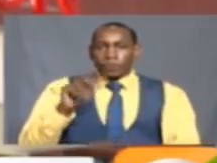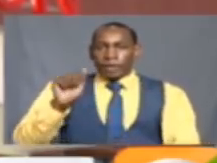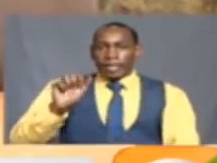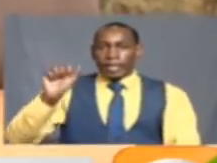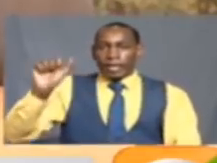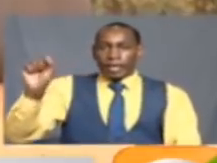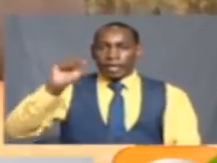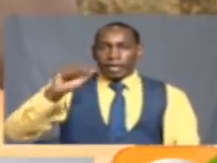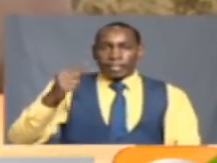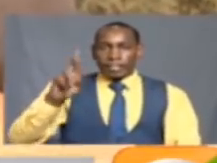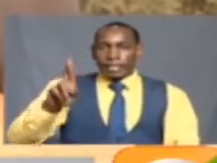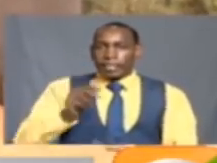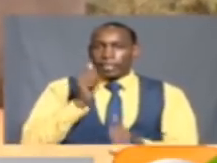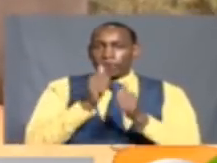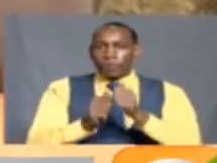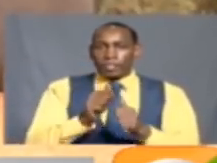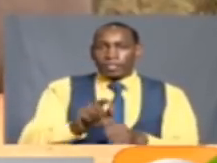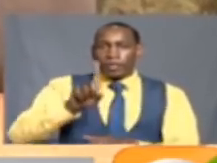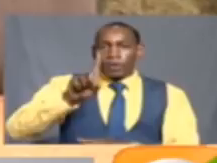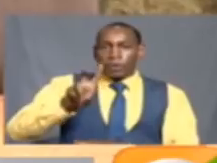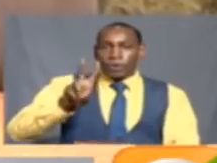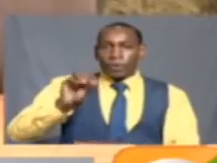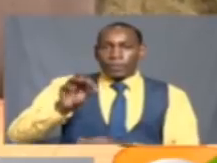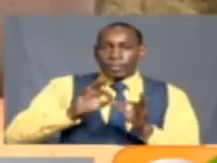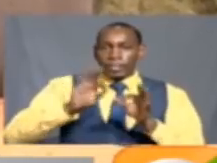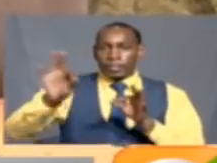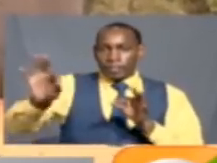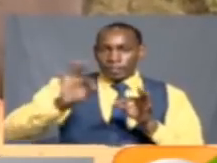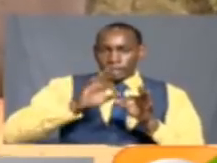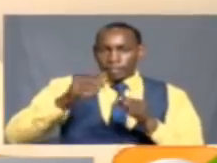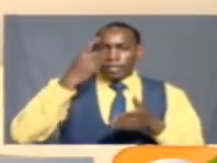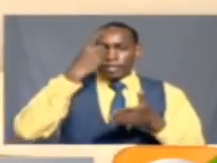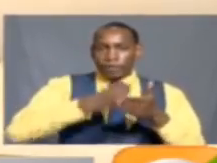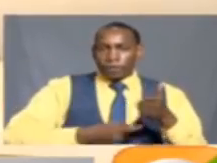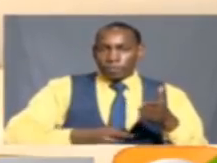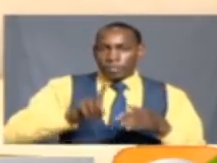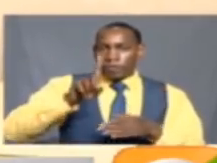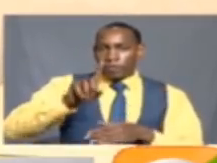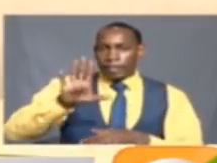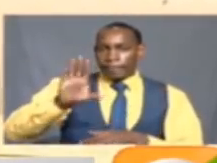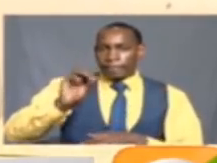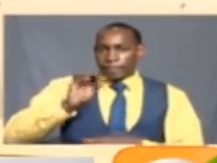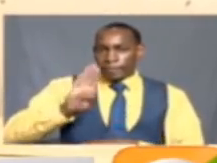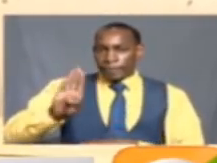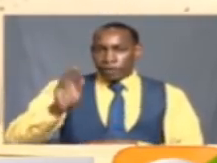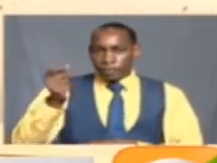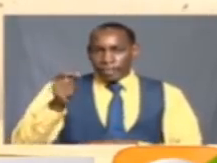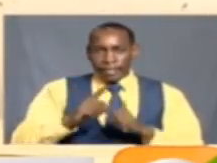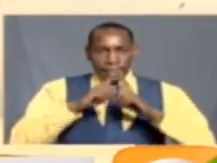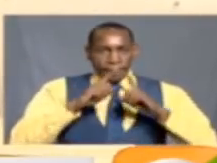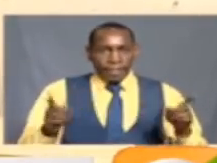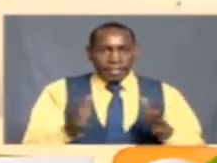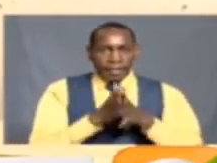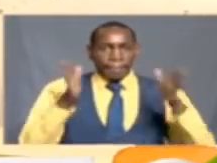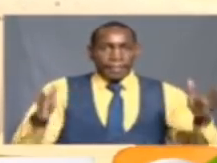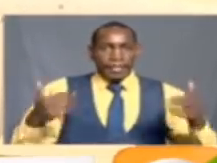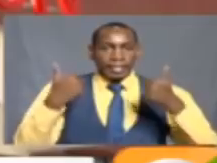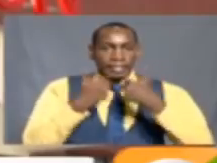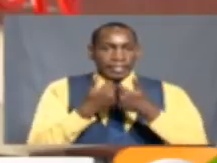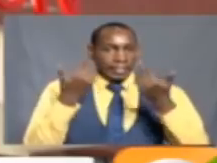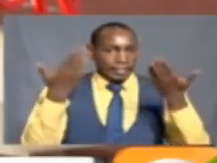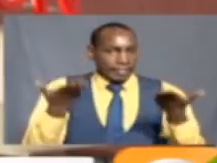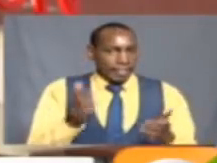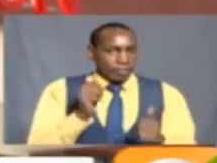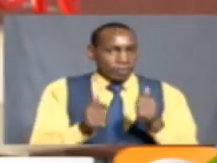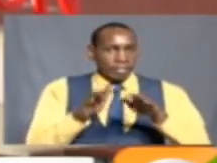railway, which is 120 kilometers long at a cost of 150 billion shillings. However, their biggest hurdle so far has